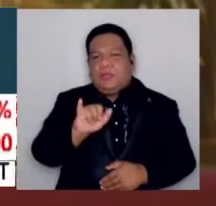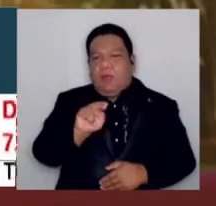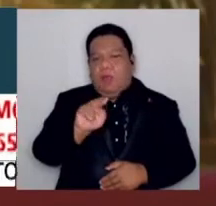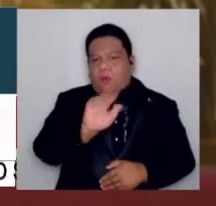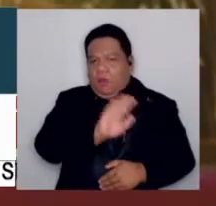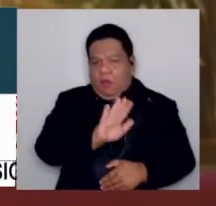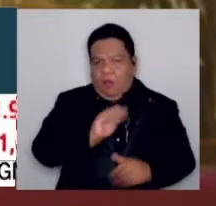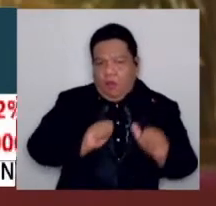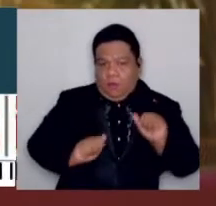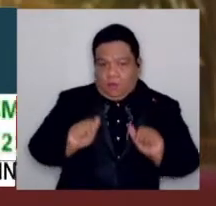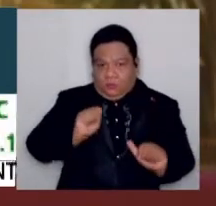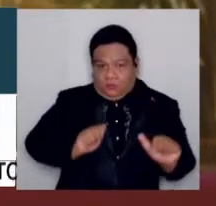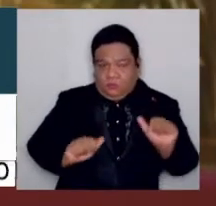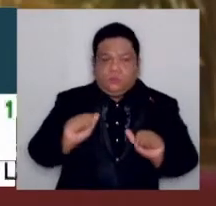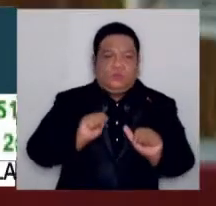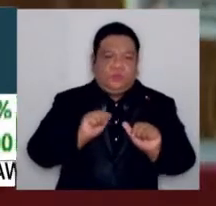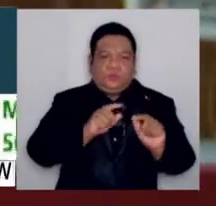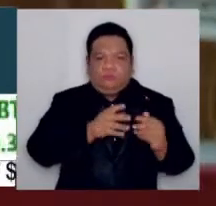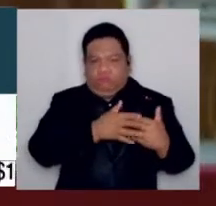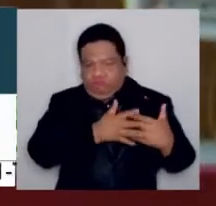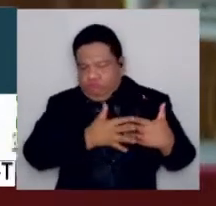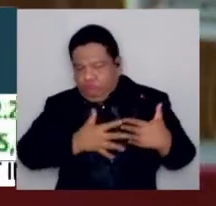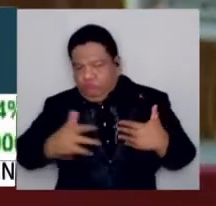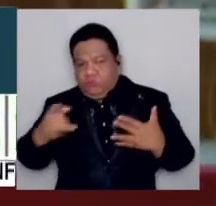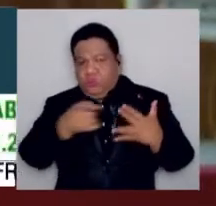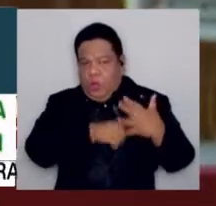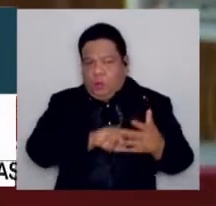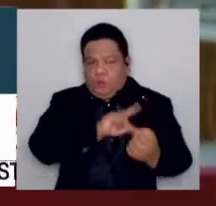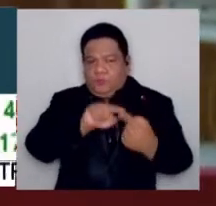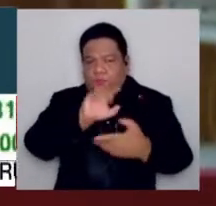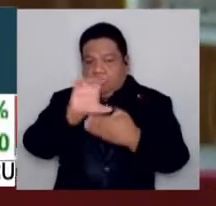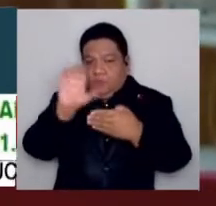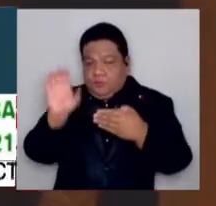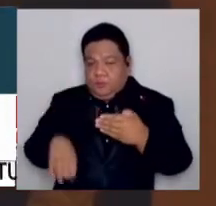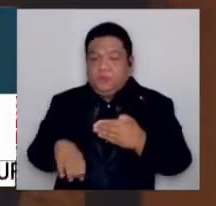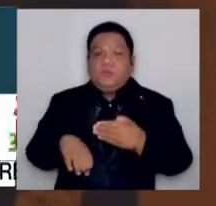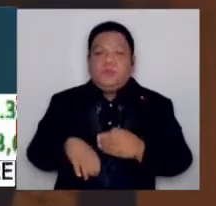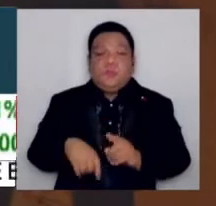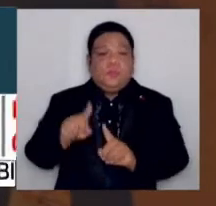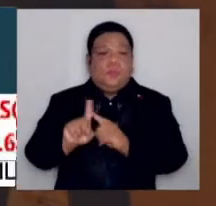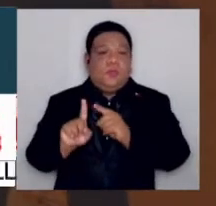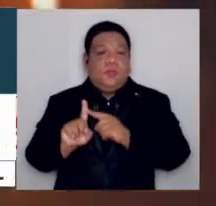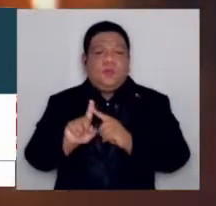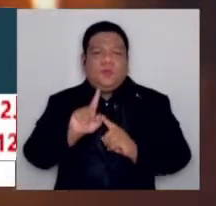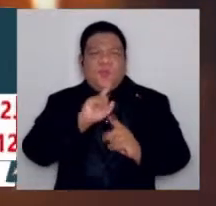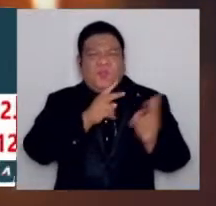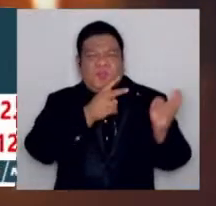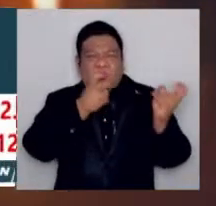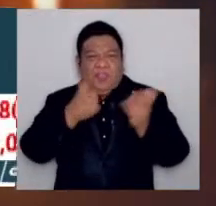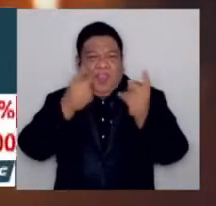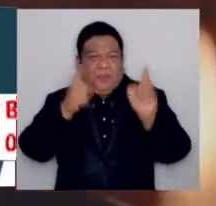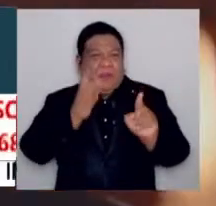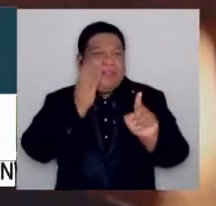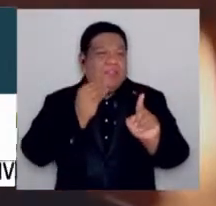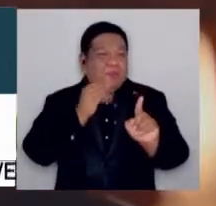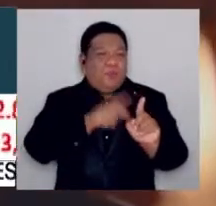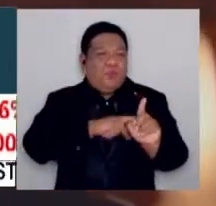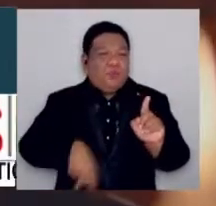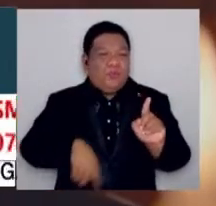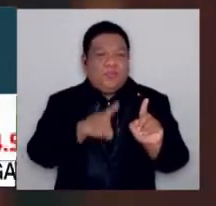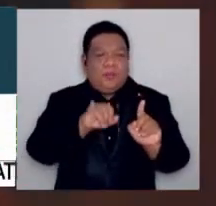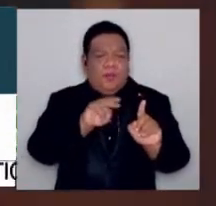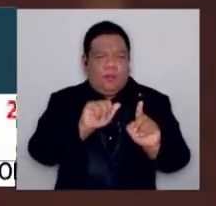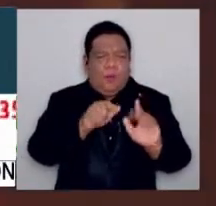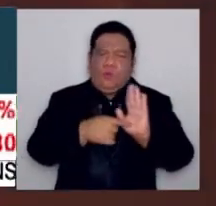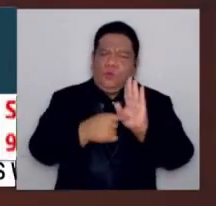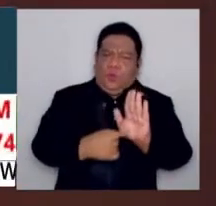film from start to finish. Not you! Billed as a fable from a true tragedy, Spencer shows a slice of life, but an important chapter